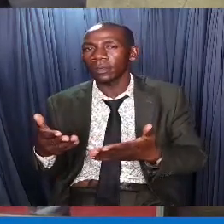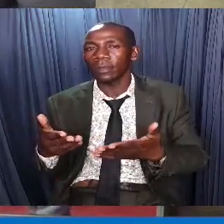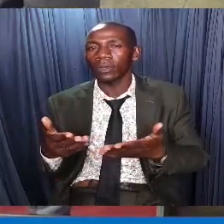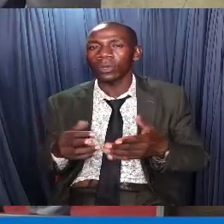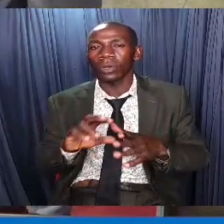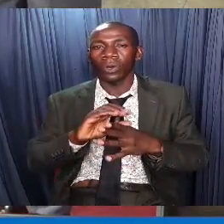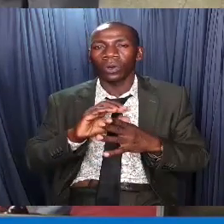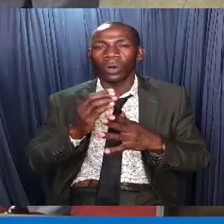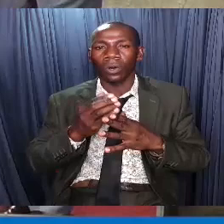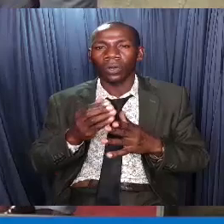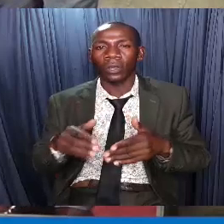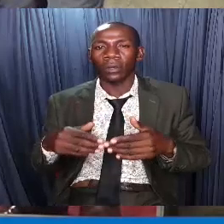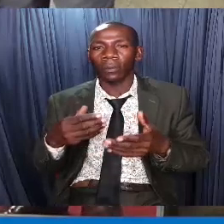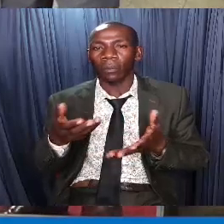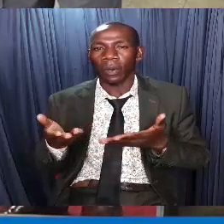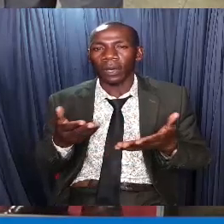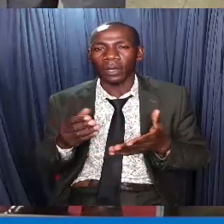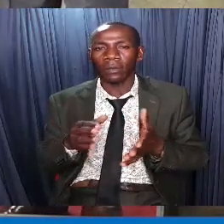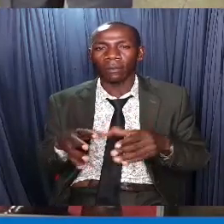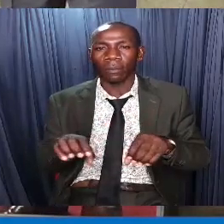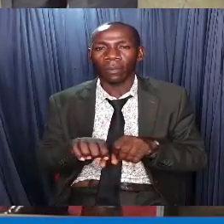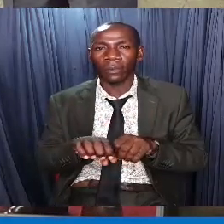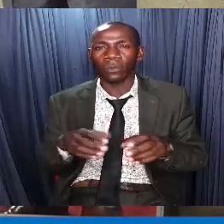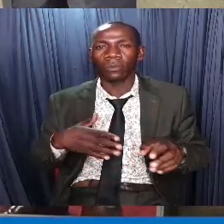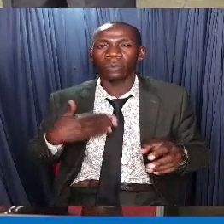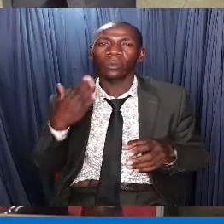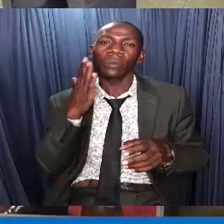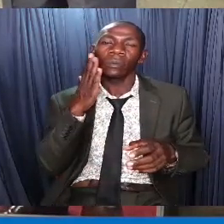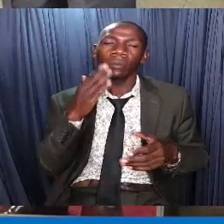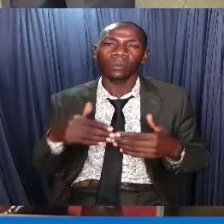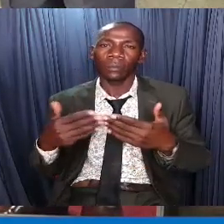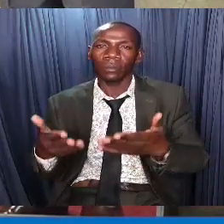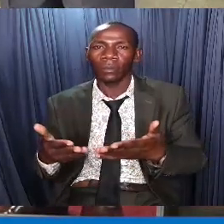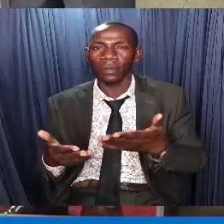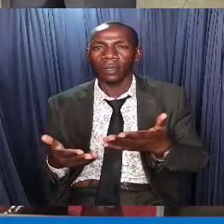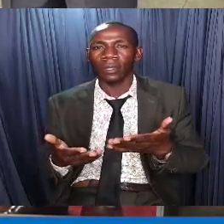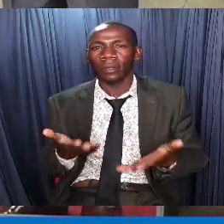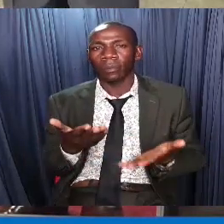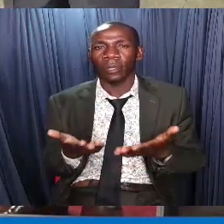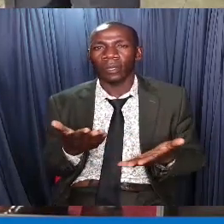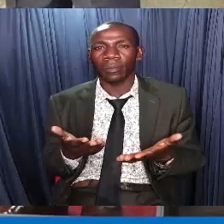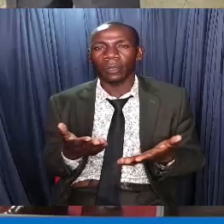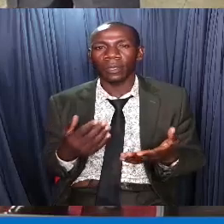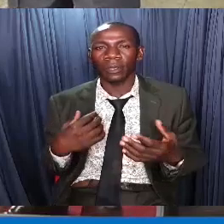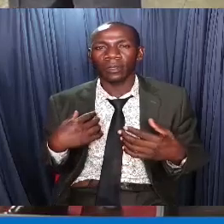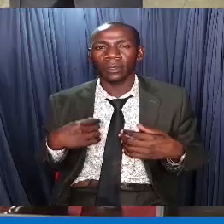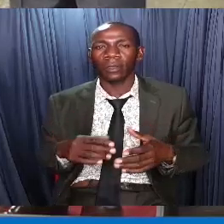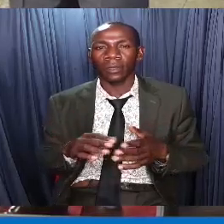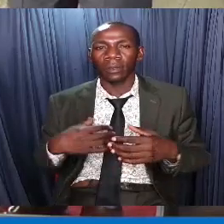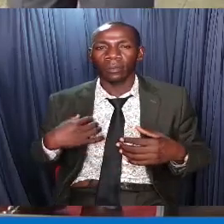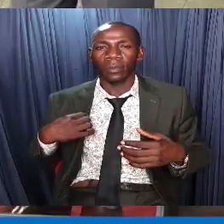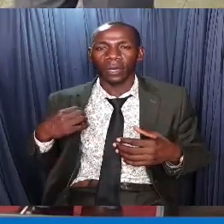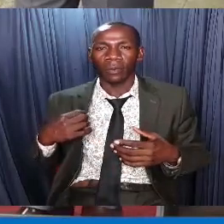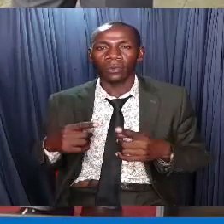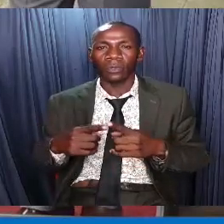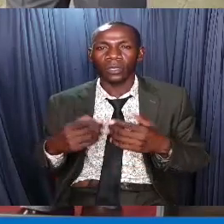waacha ninunulie mama kiatu nimpelekee. Maybe let me buy a shoe for my mother. Au nimununulie kitenge akashonirinda mama. Let me